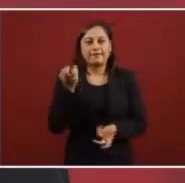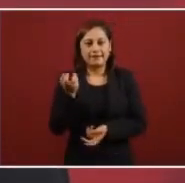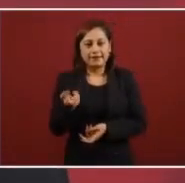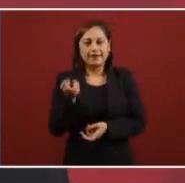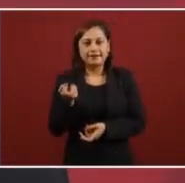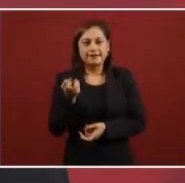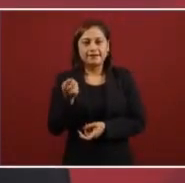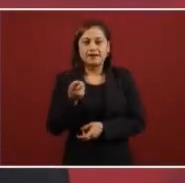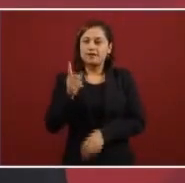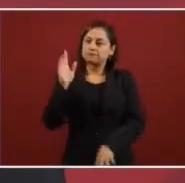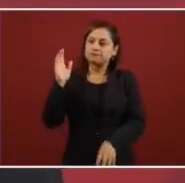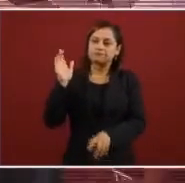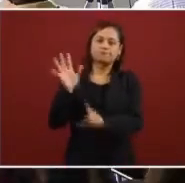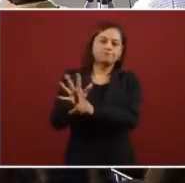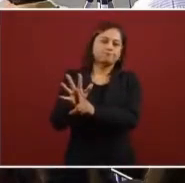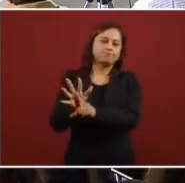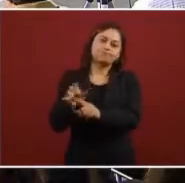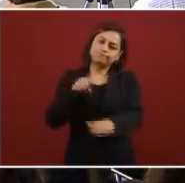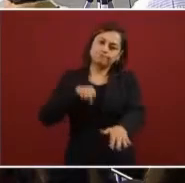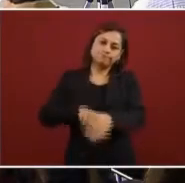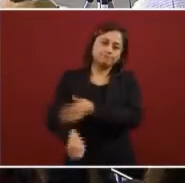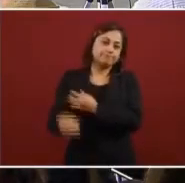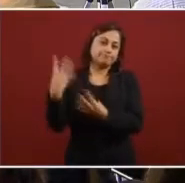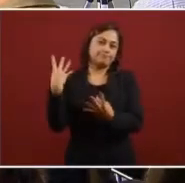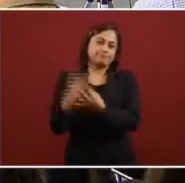And then they'd go in jail.